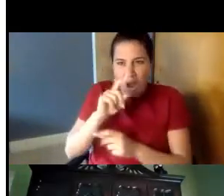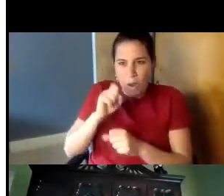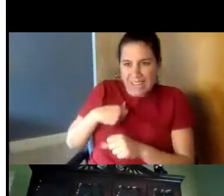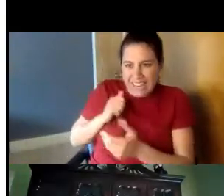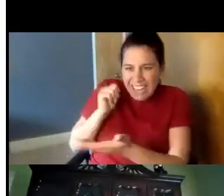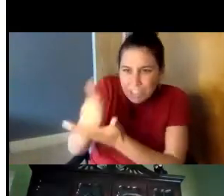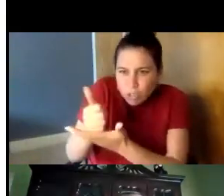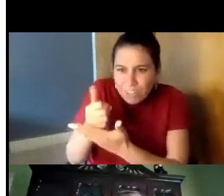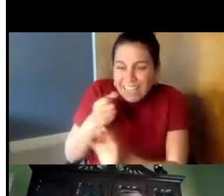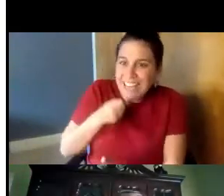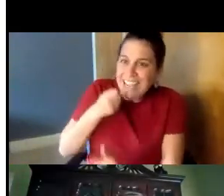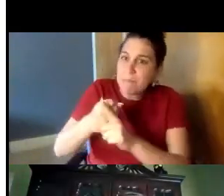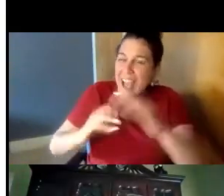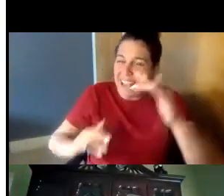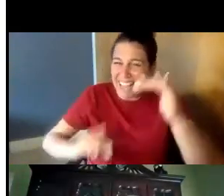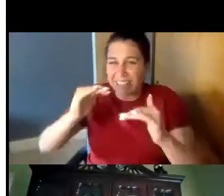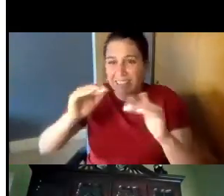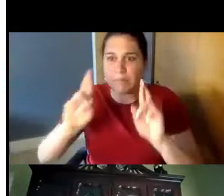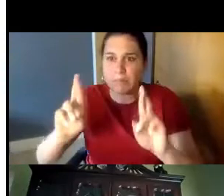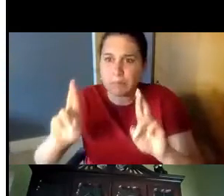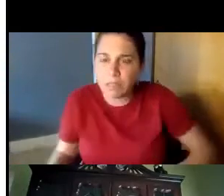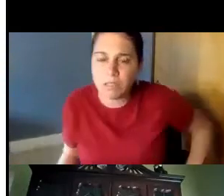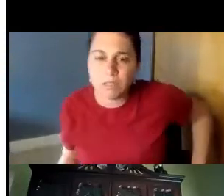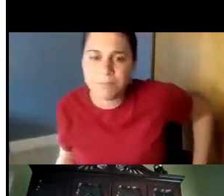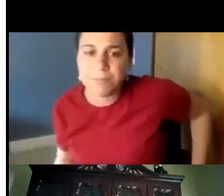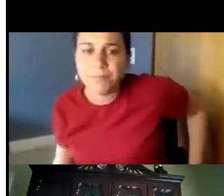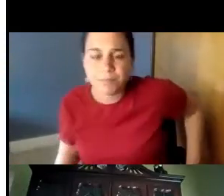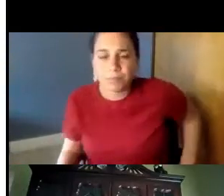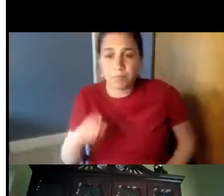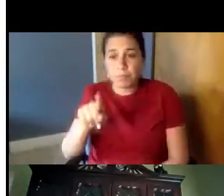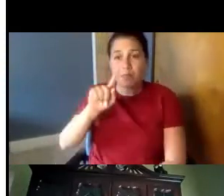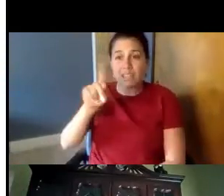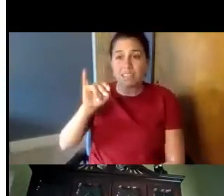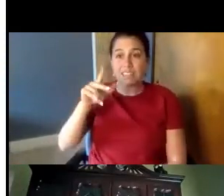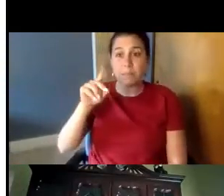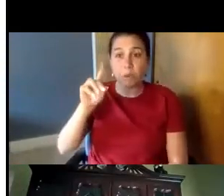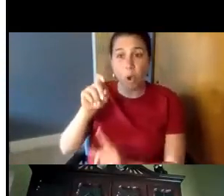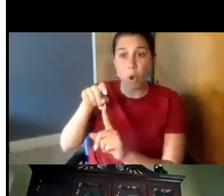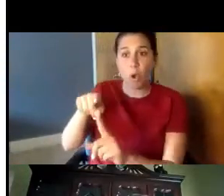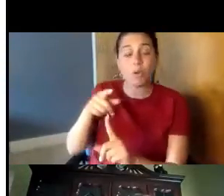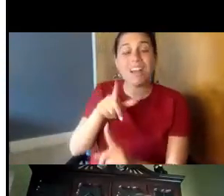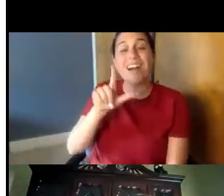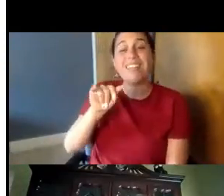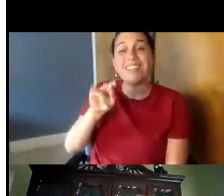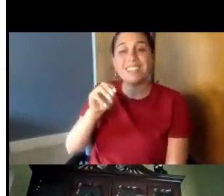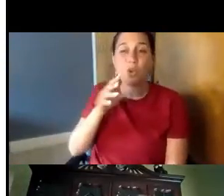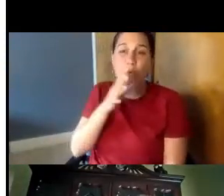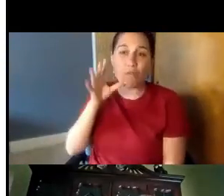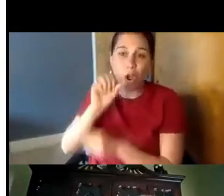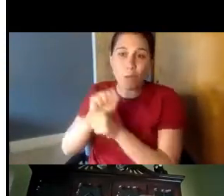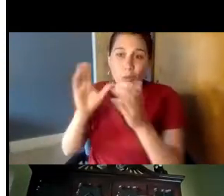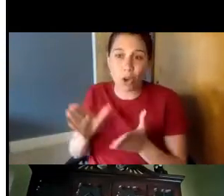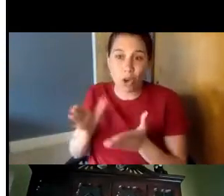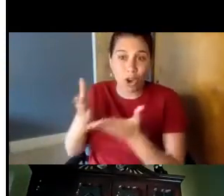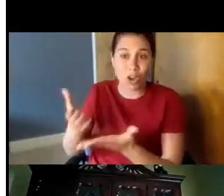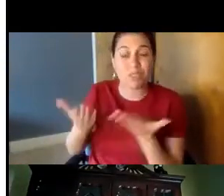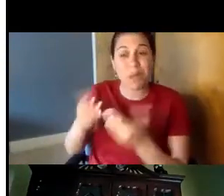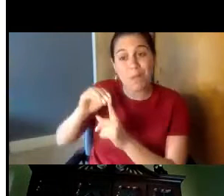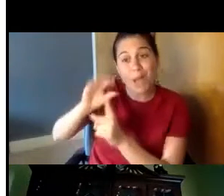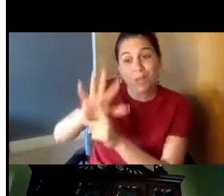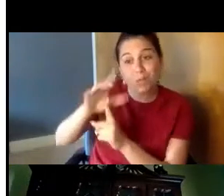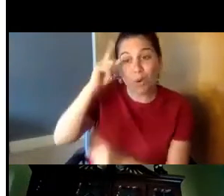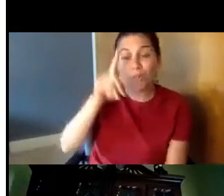this disparity. And these may be zip codes with high numbers of Latino farm workers who could be exposed to